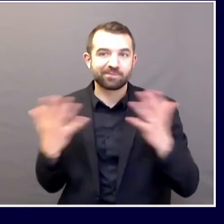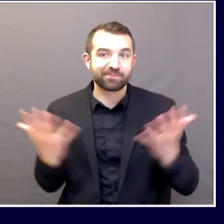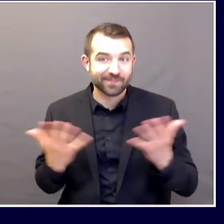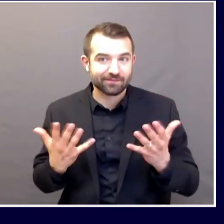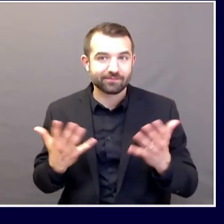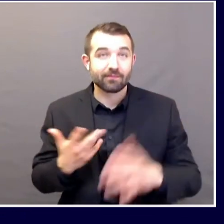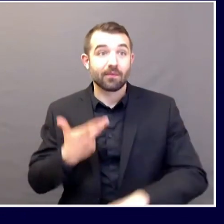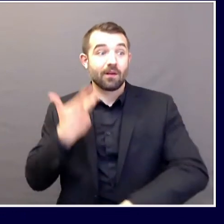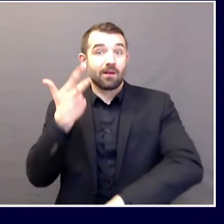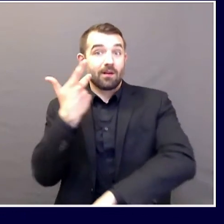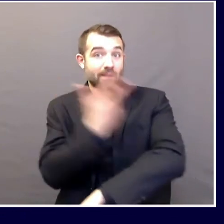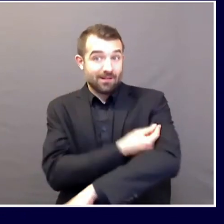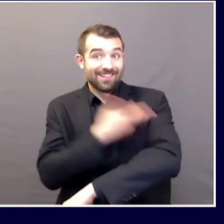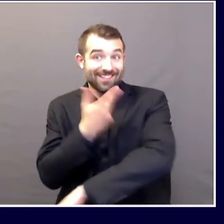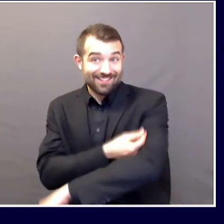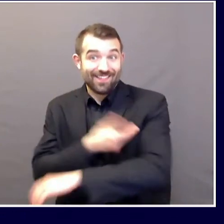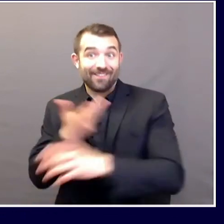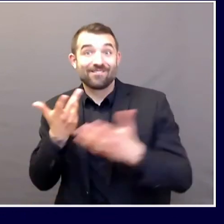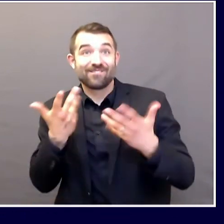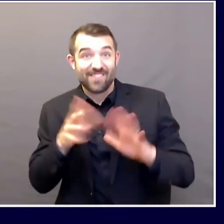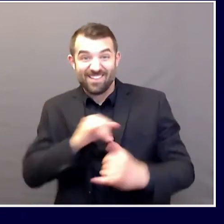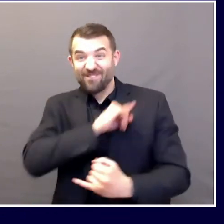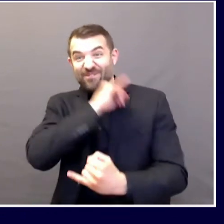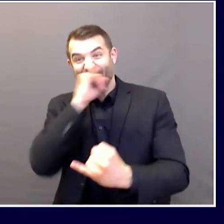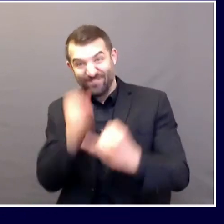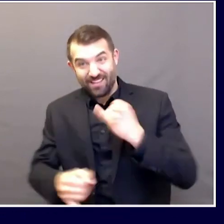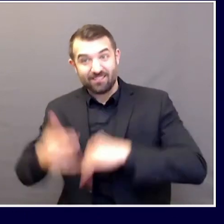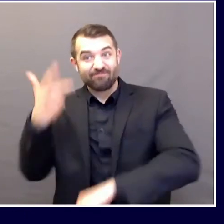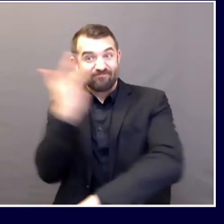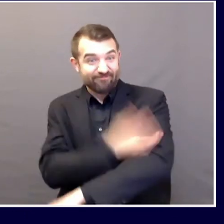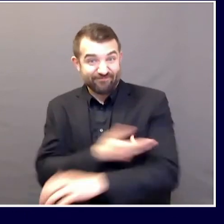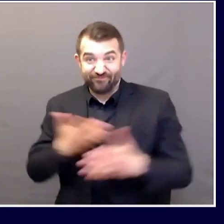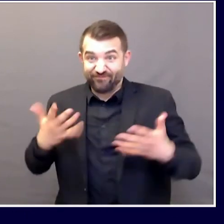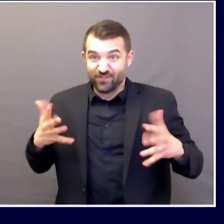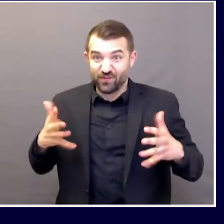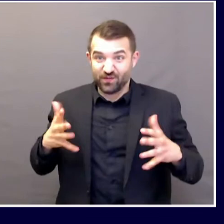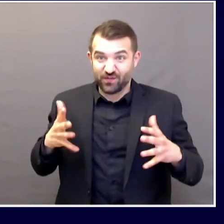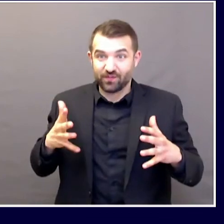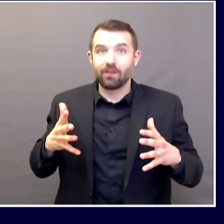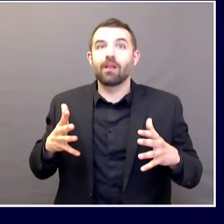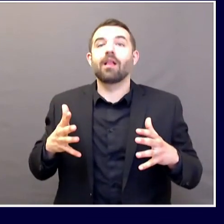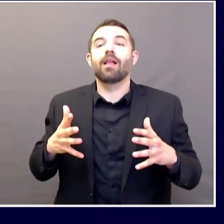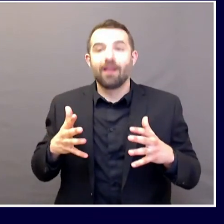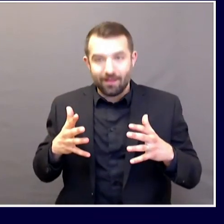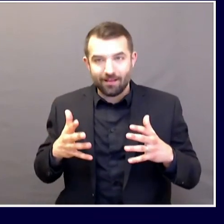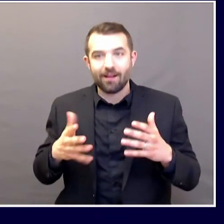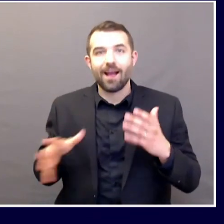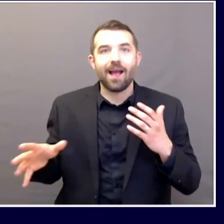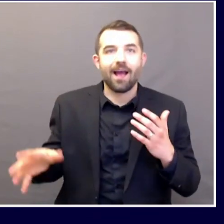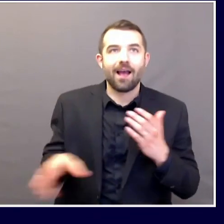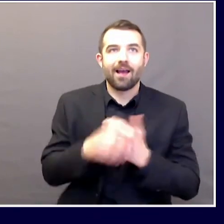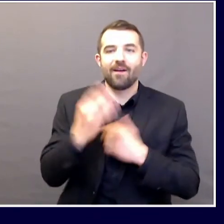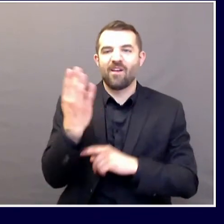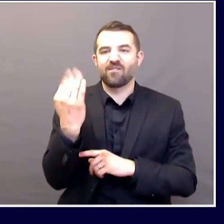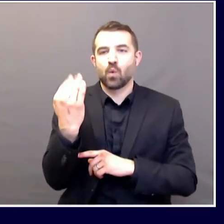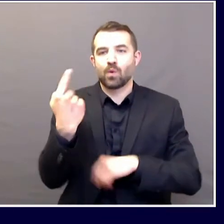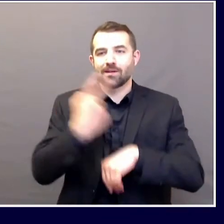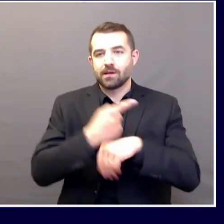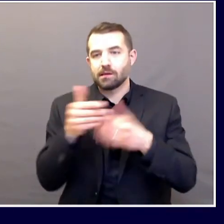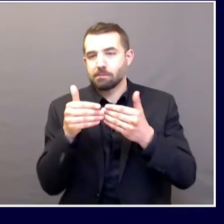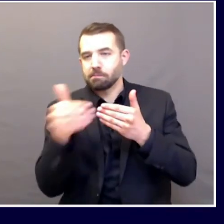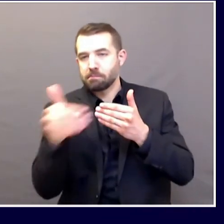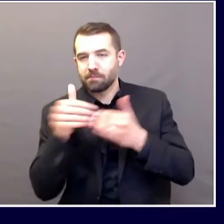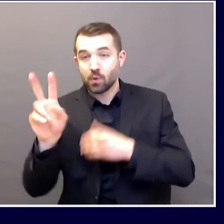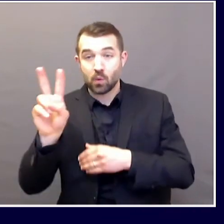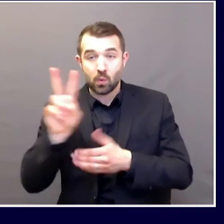after your final shot of whatever vaccine you are getting. That 14-day period is the time in which your